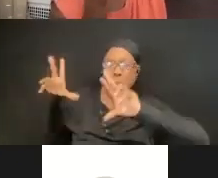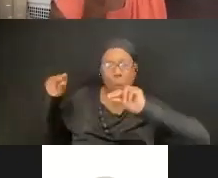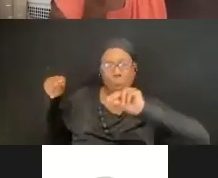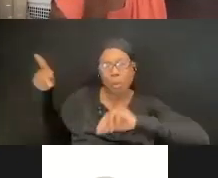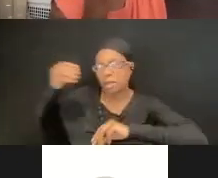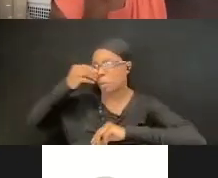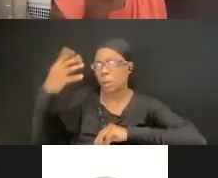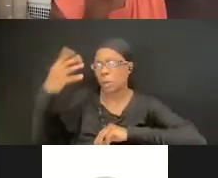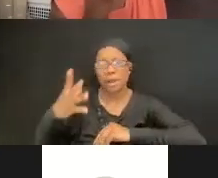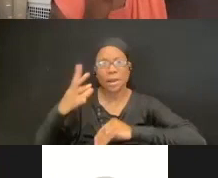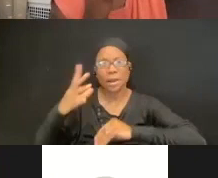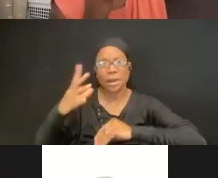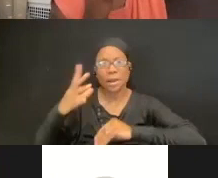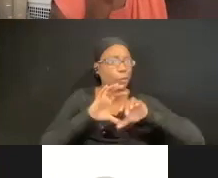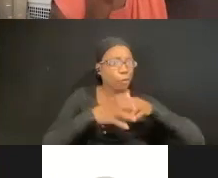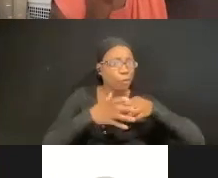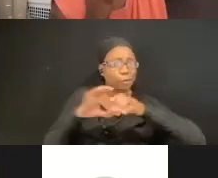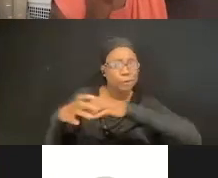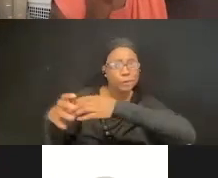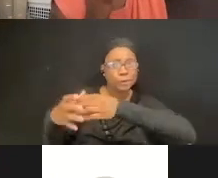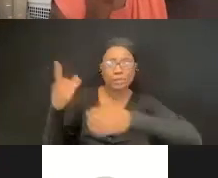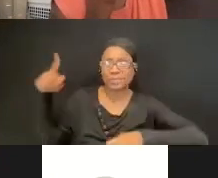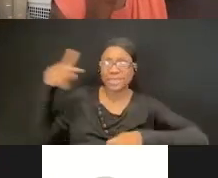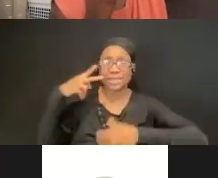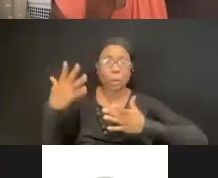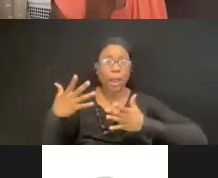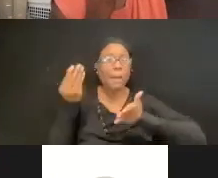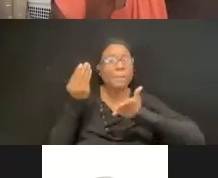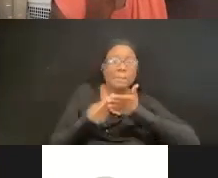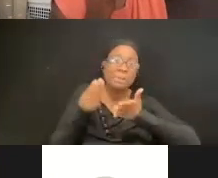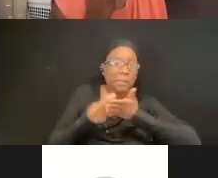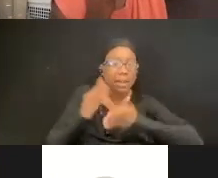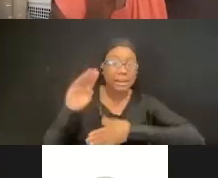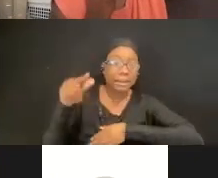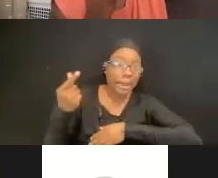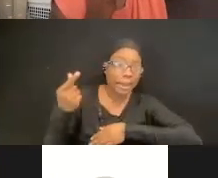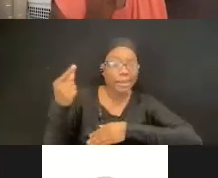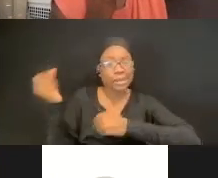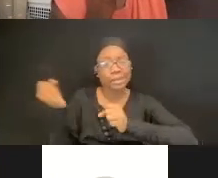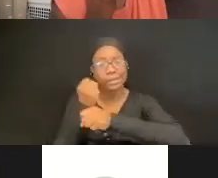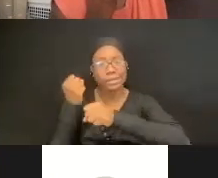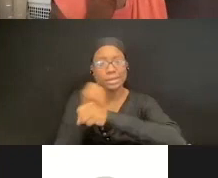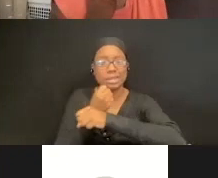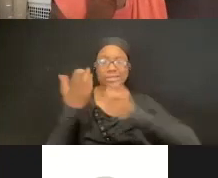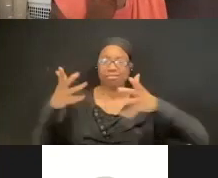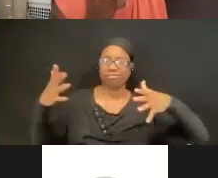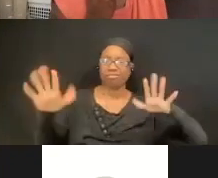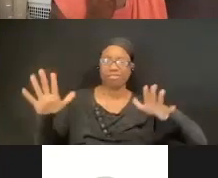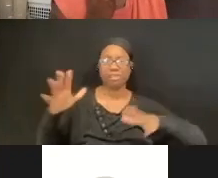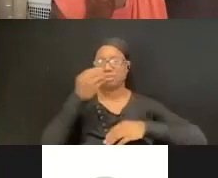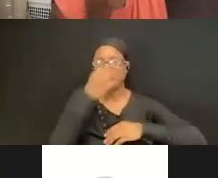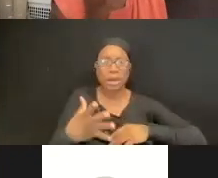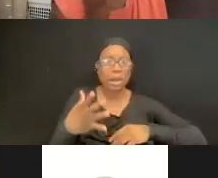as money bags and statistics. That's all they care. You know what I'm saying? Like they don't care about if we bigger about who got the